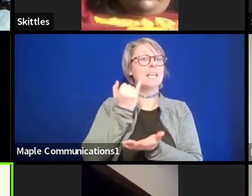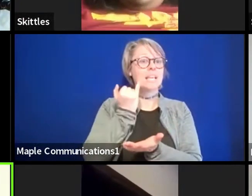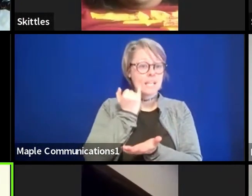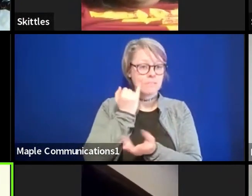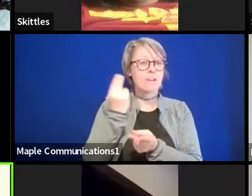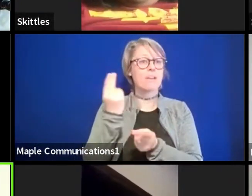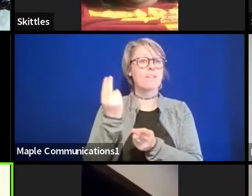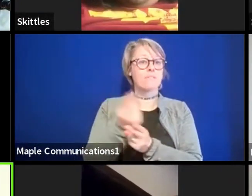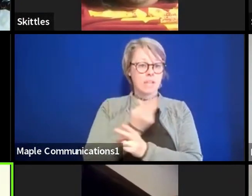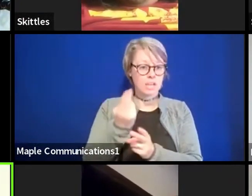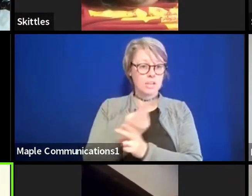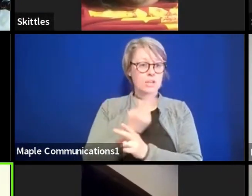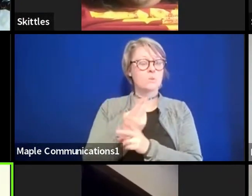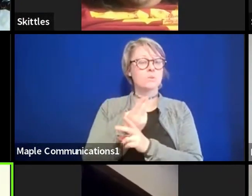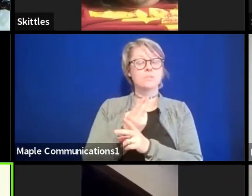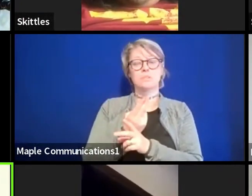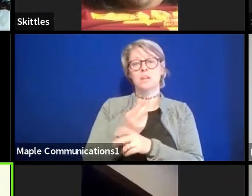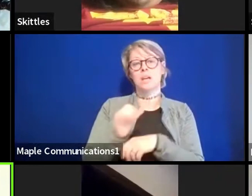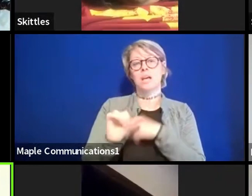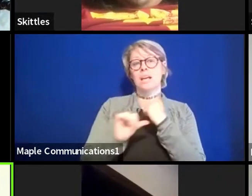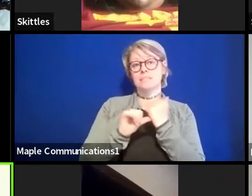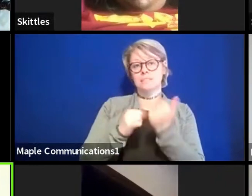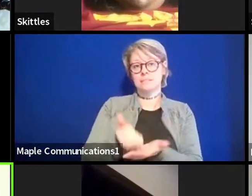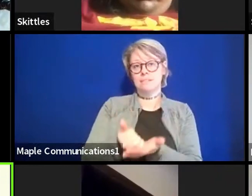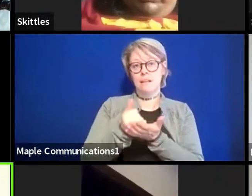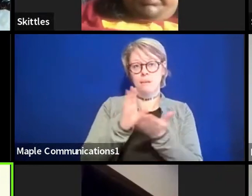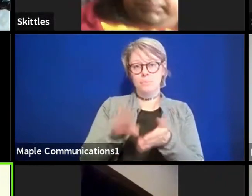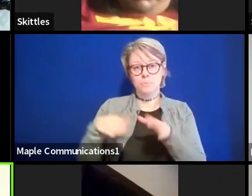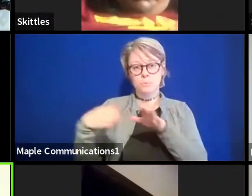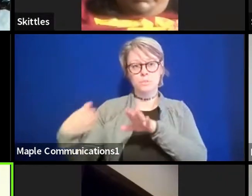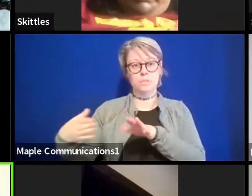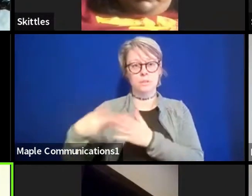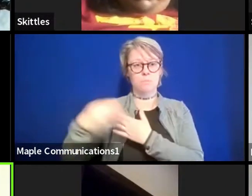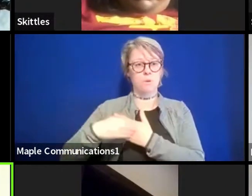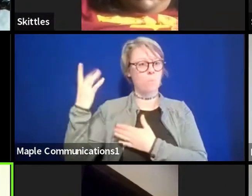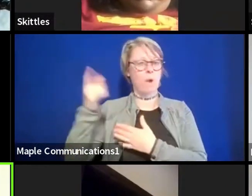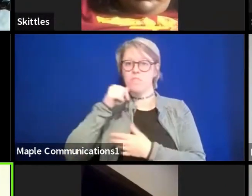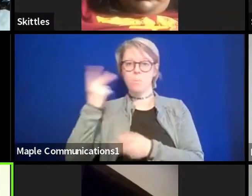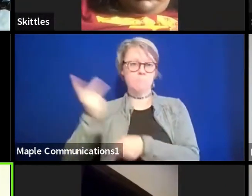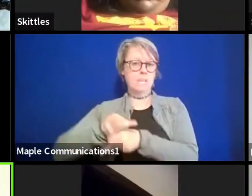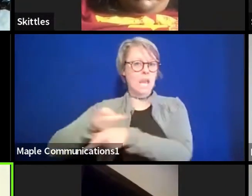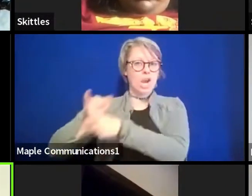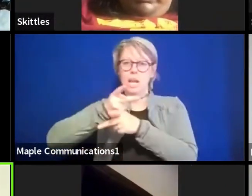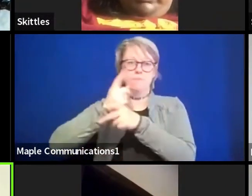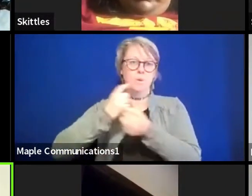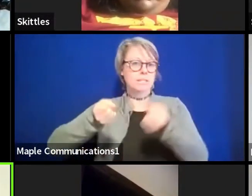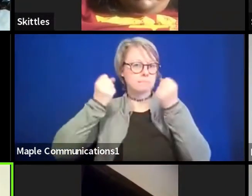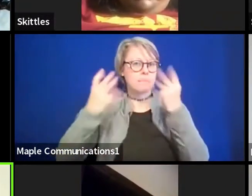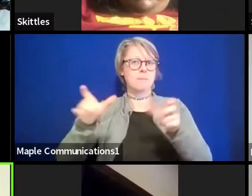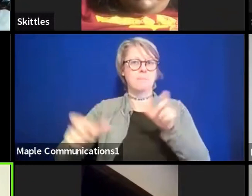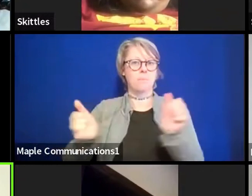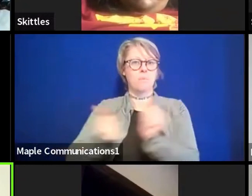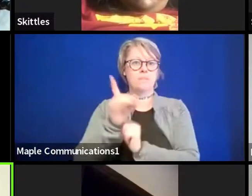the MAiD assisted dying program, because they wouldn't have to be caring for as many persons with